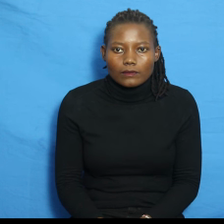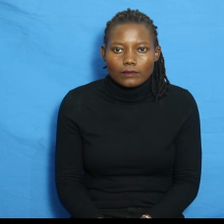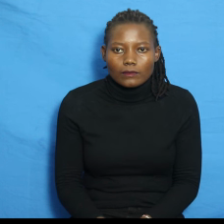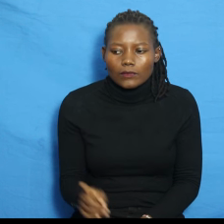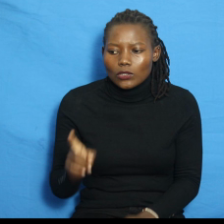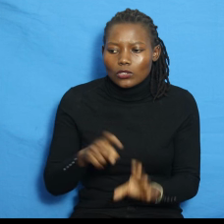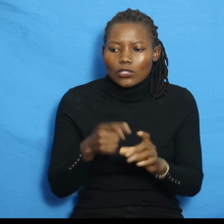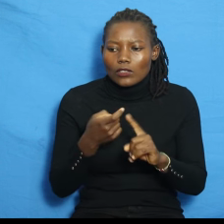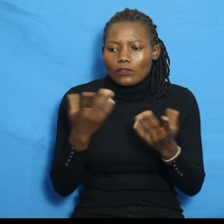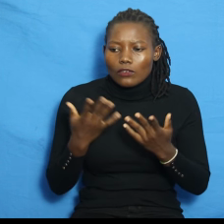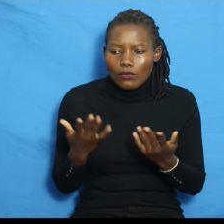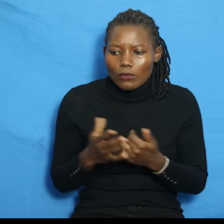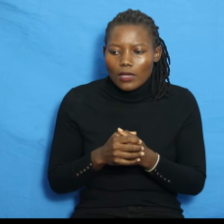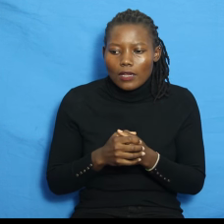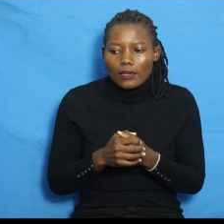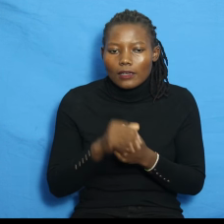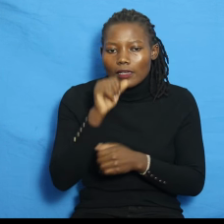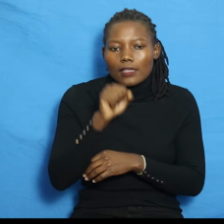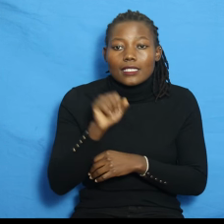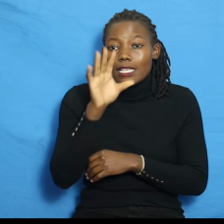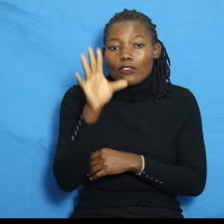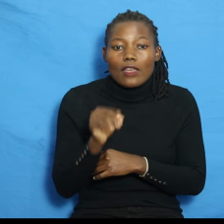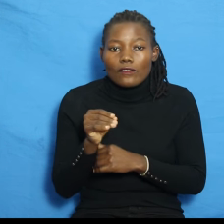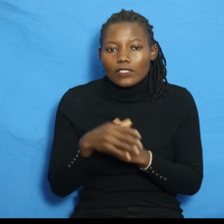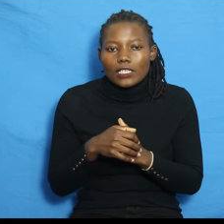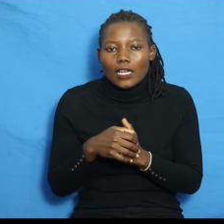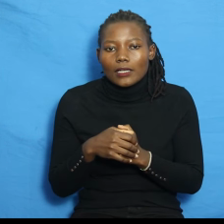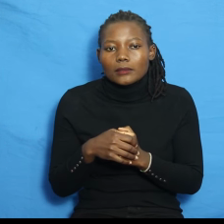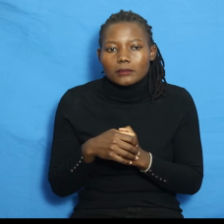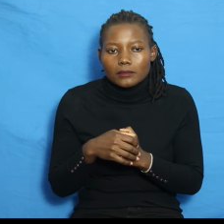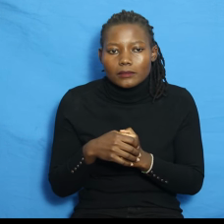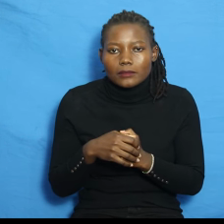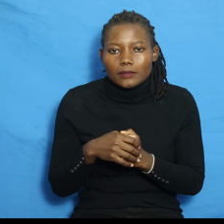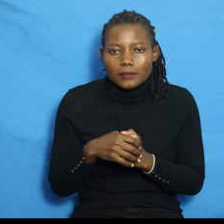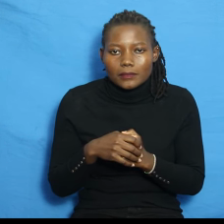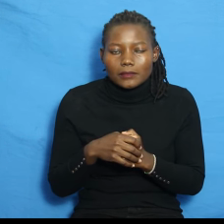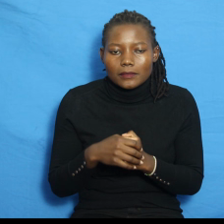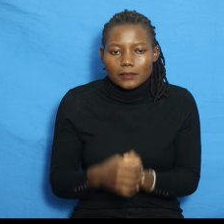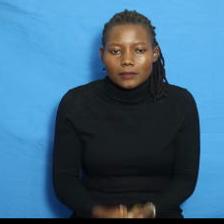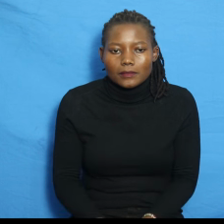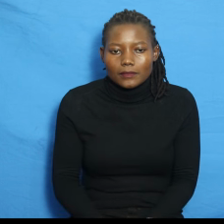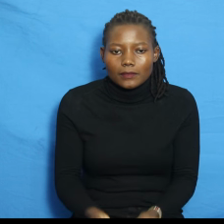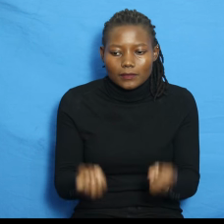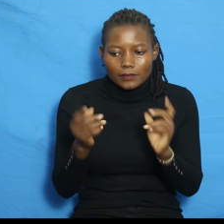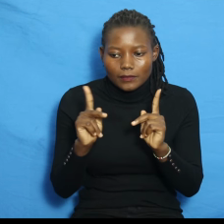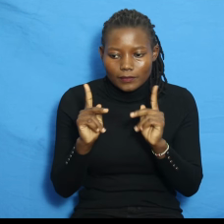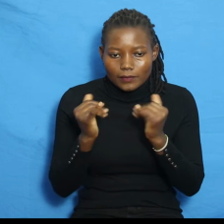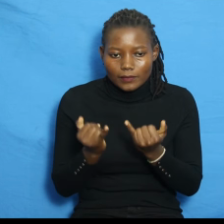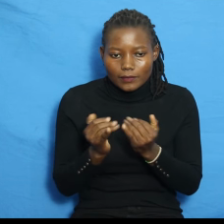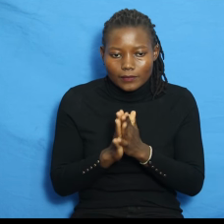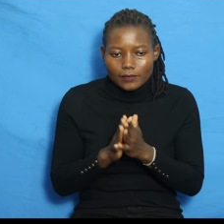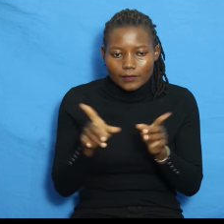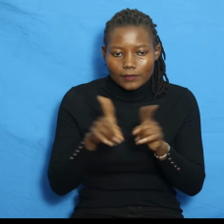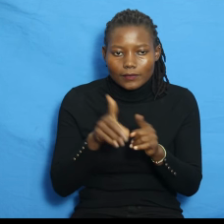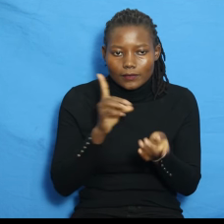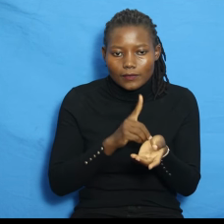from? I'm from Johannesburg, South Africa. All right, thank you. Okay, so as the doctor